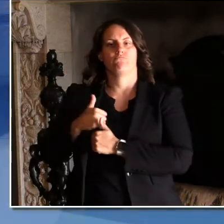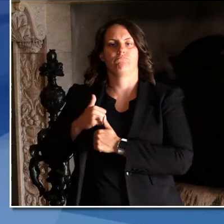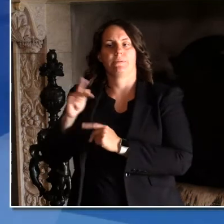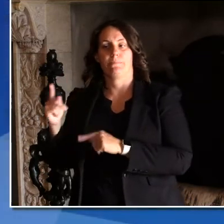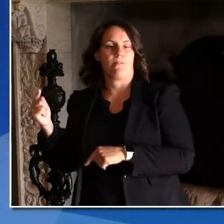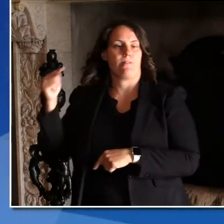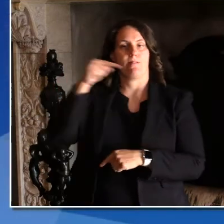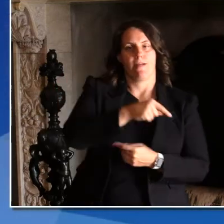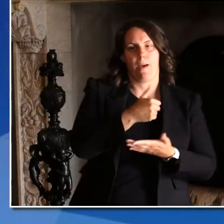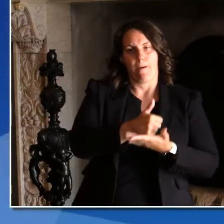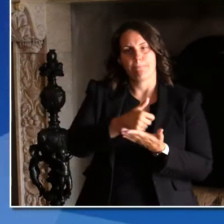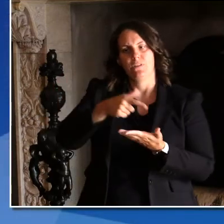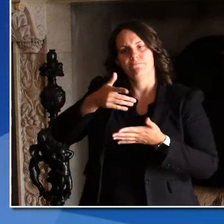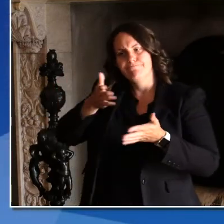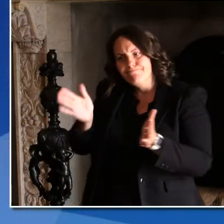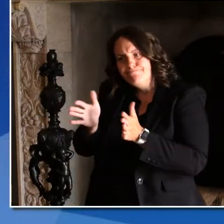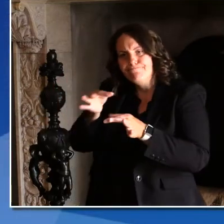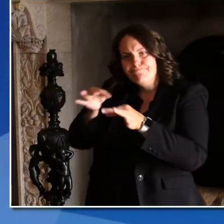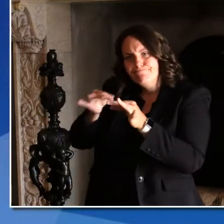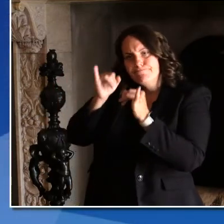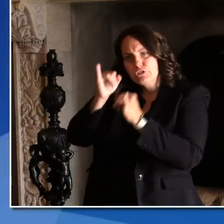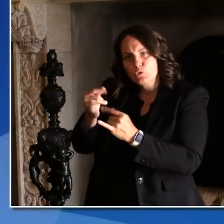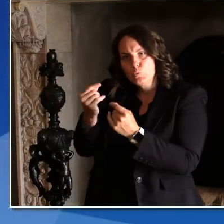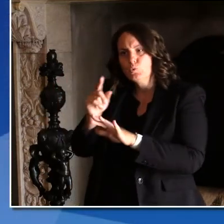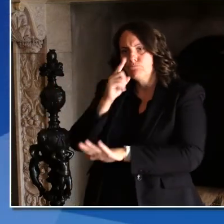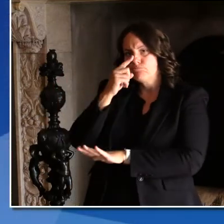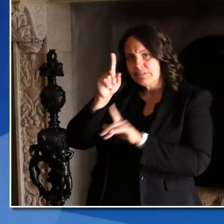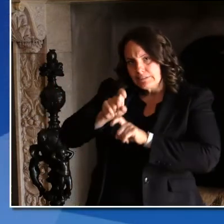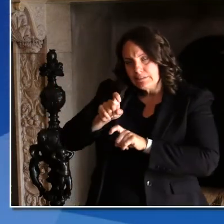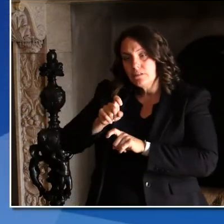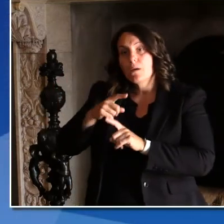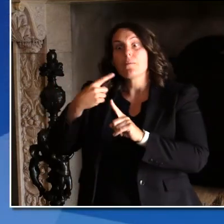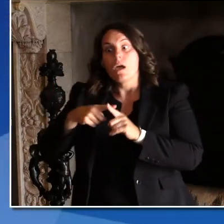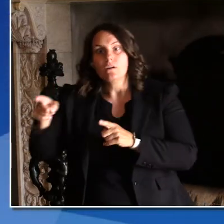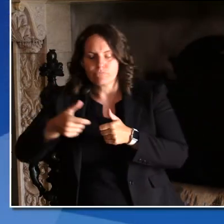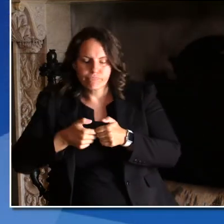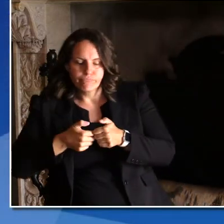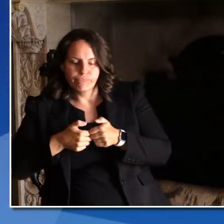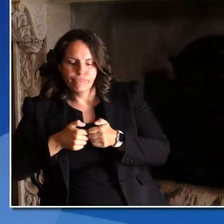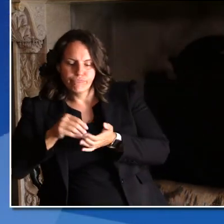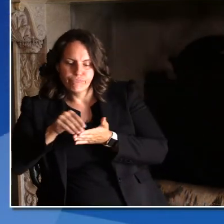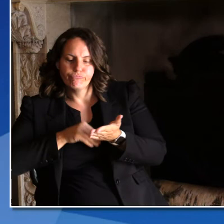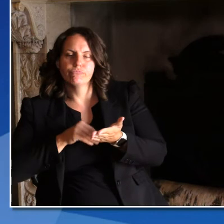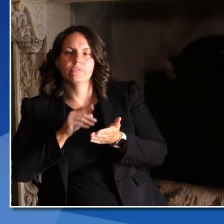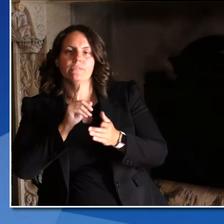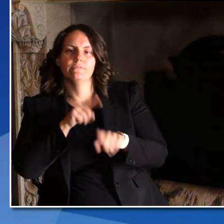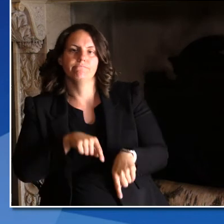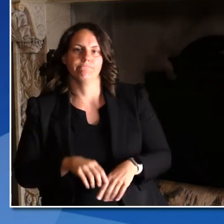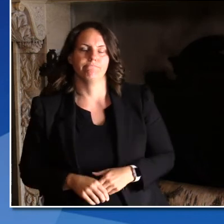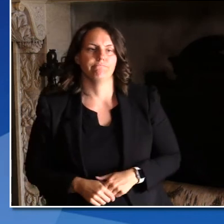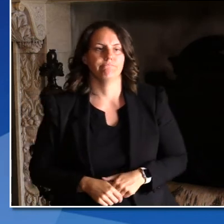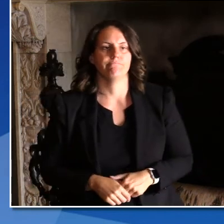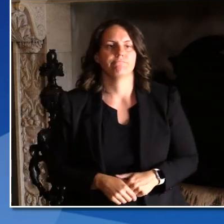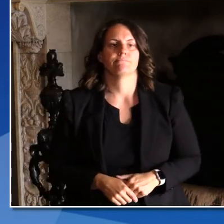Okay. Thank you, David. Now to Martin Rakakoli from WORT Radio. Martin?